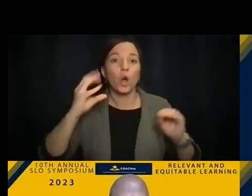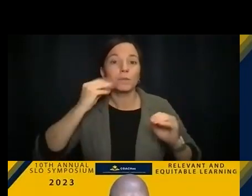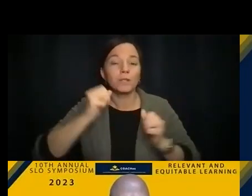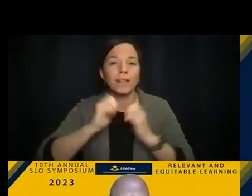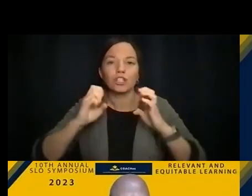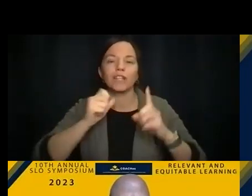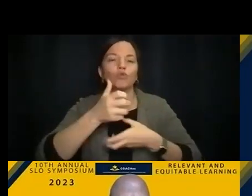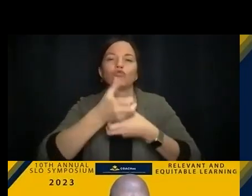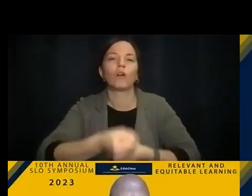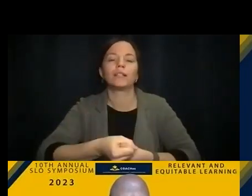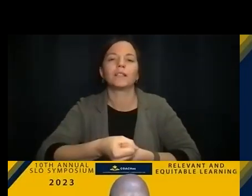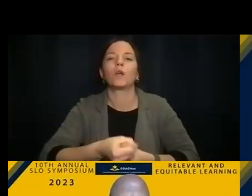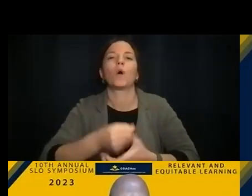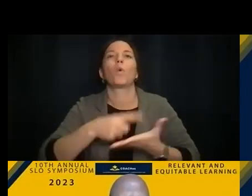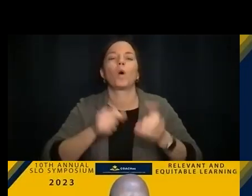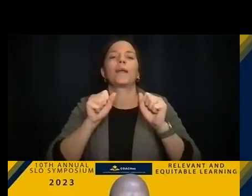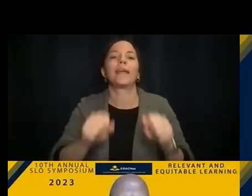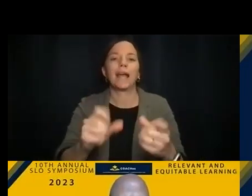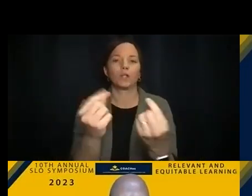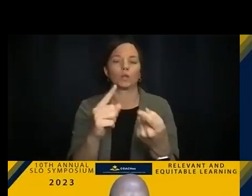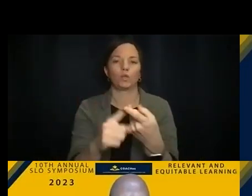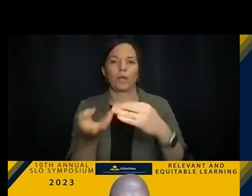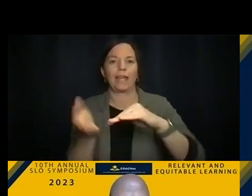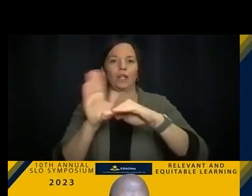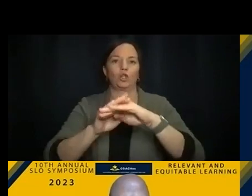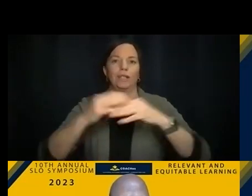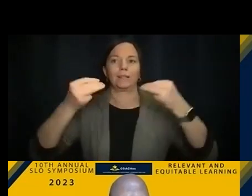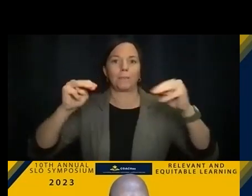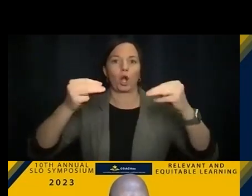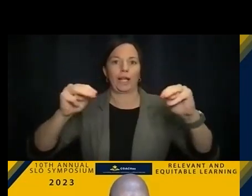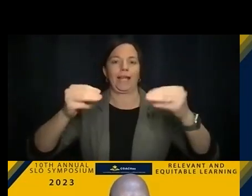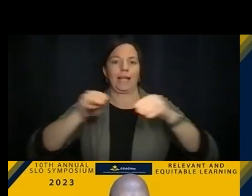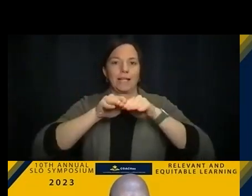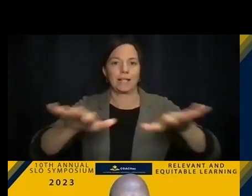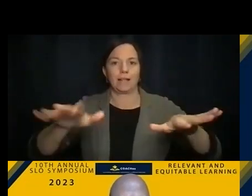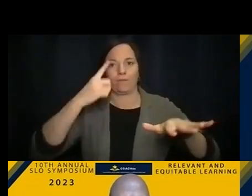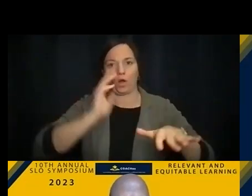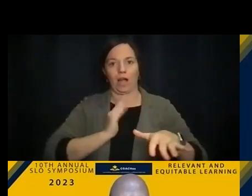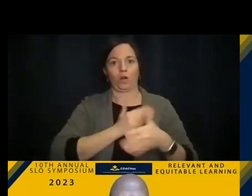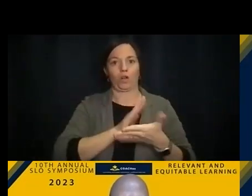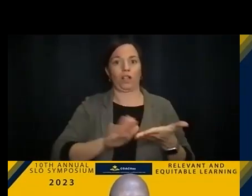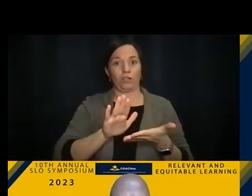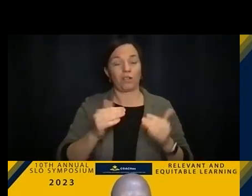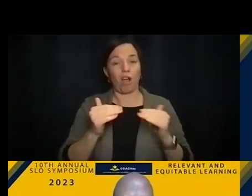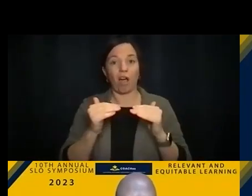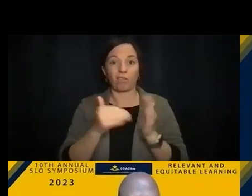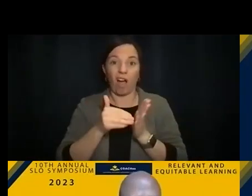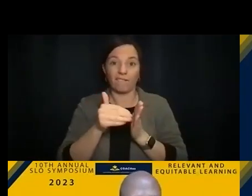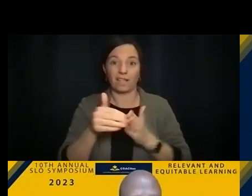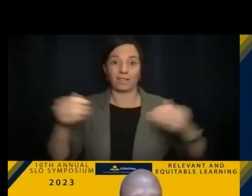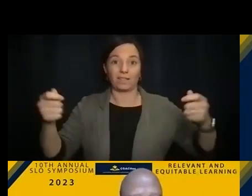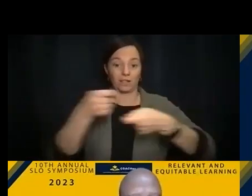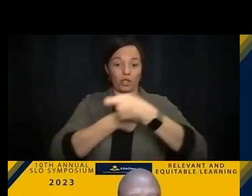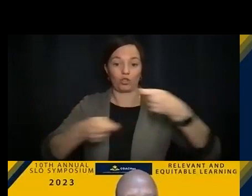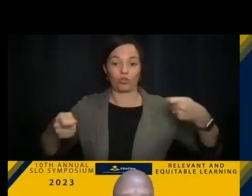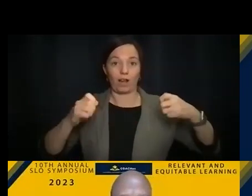you know, what can we do to increase marketing efforts at our colleges? Because it's often a trade-off. Do we, you know, do